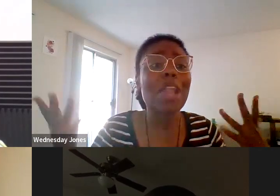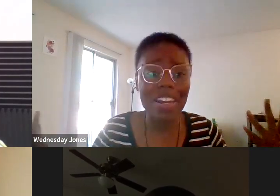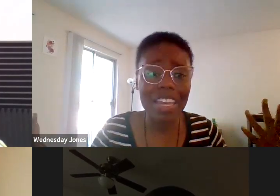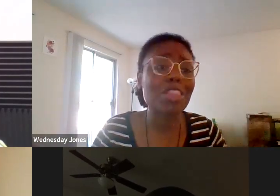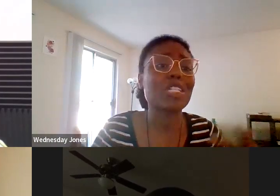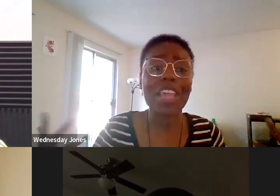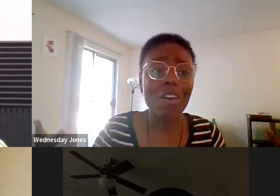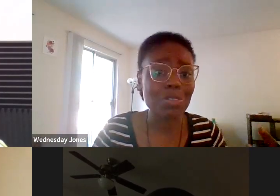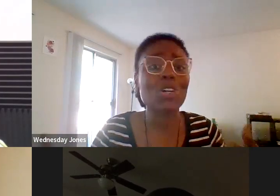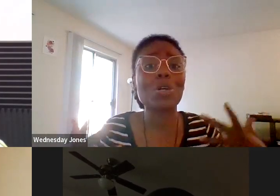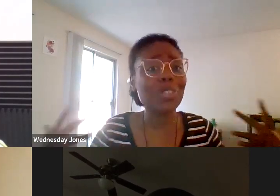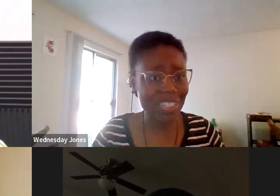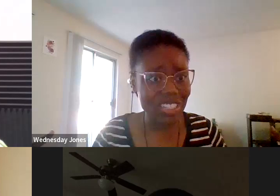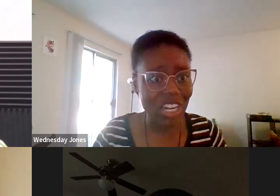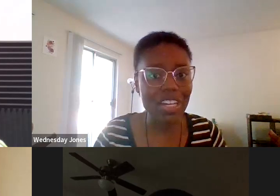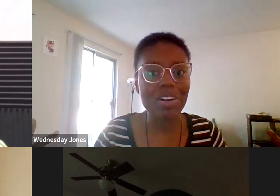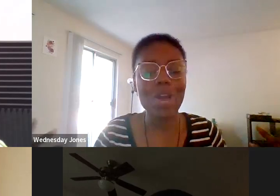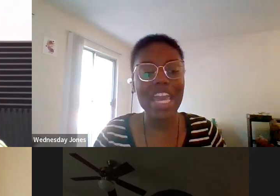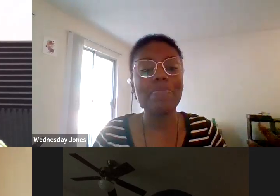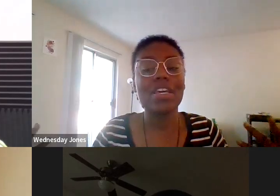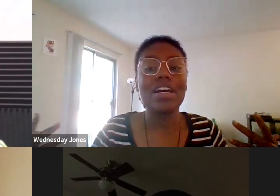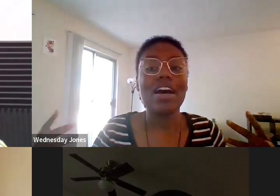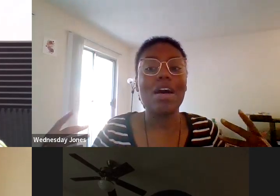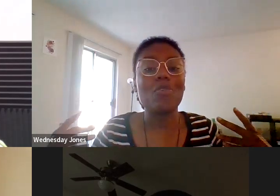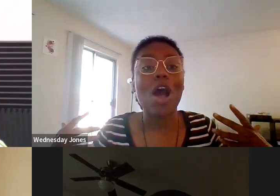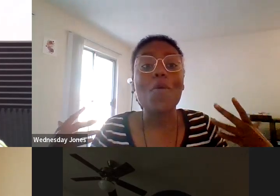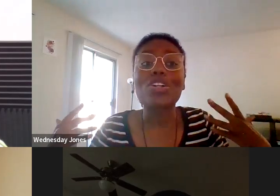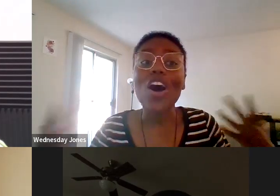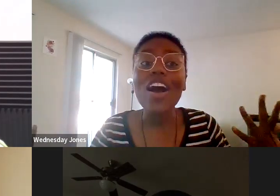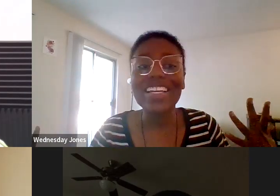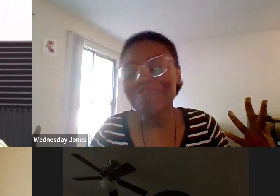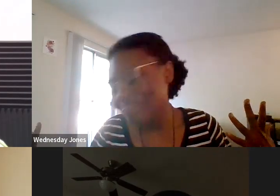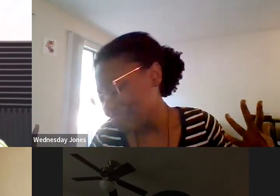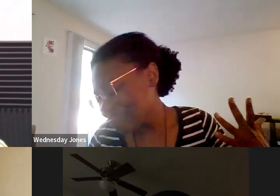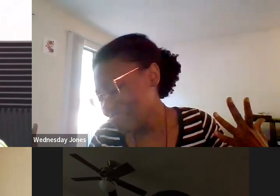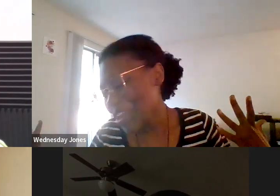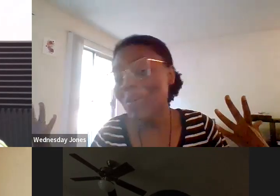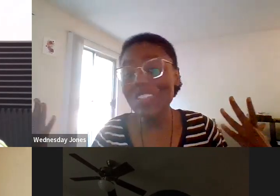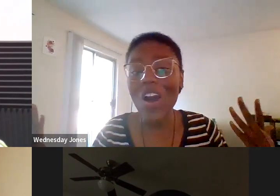And I was like, well, I'm not going to get on the bus without you, so we'll chill out here and wait. While we were talking,